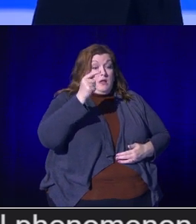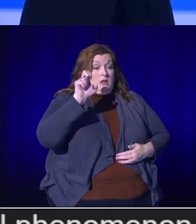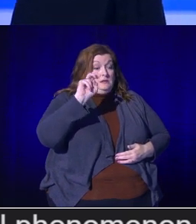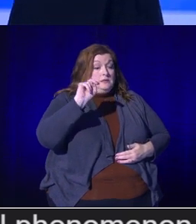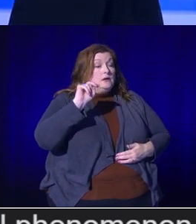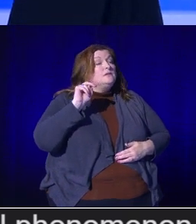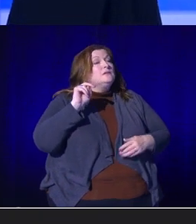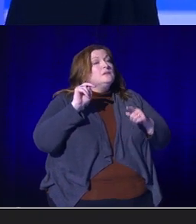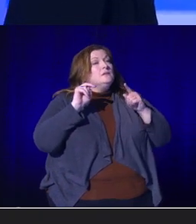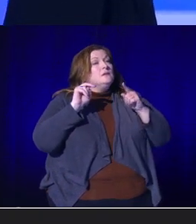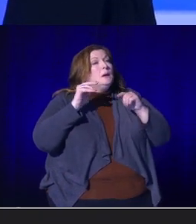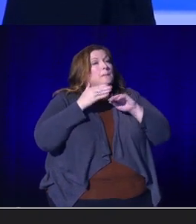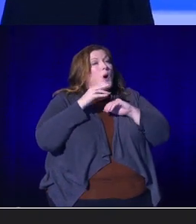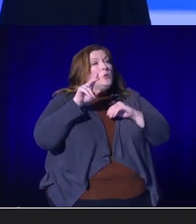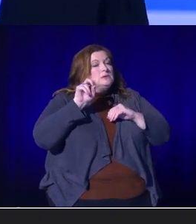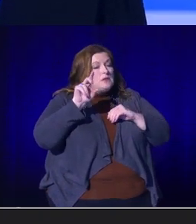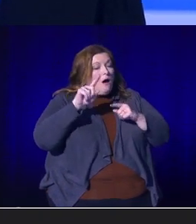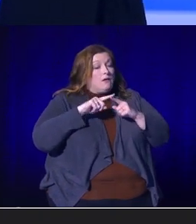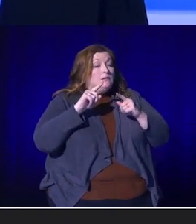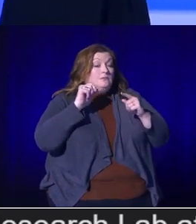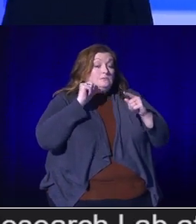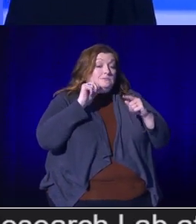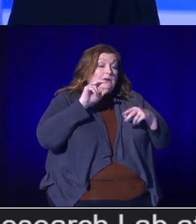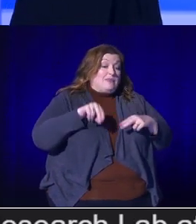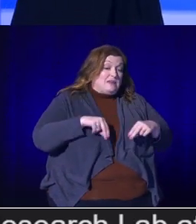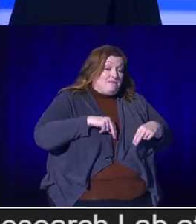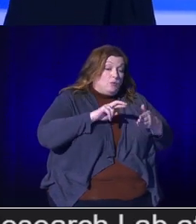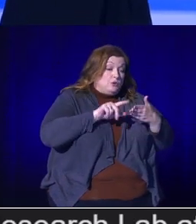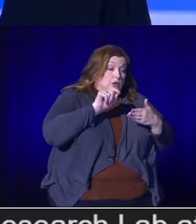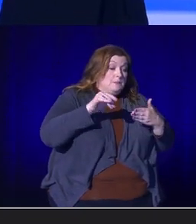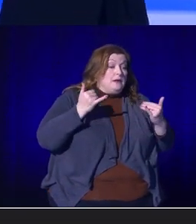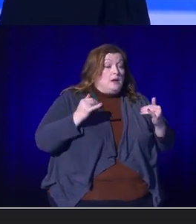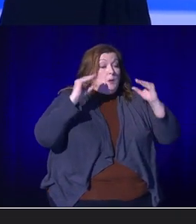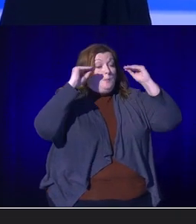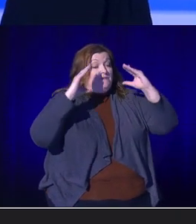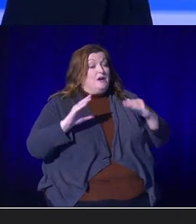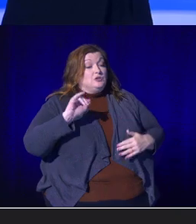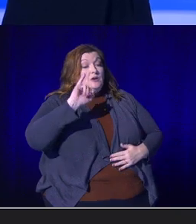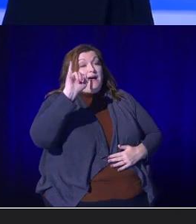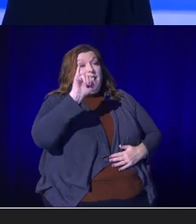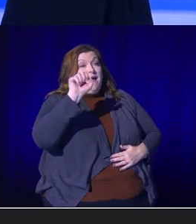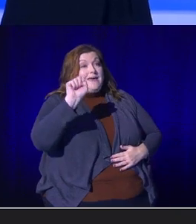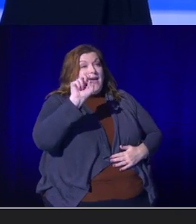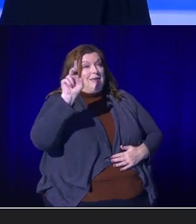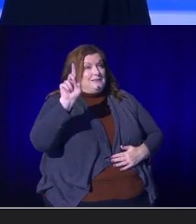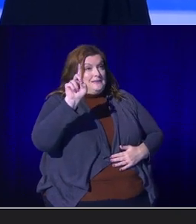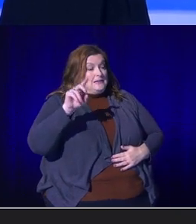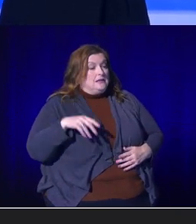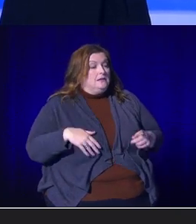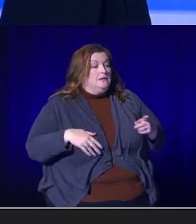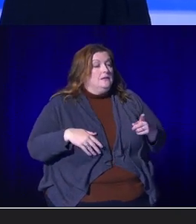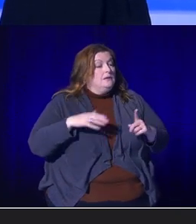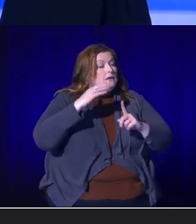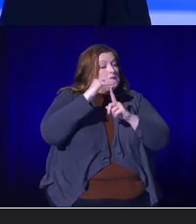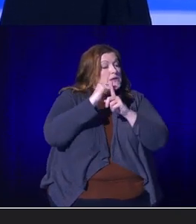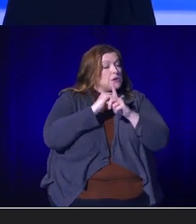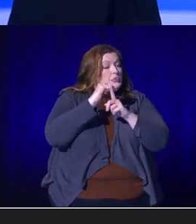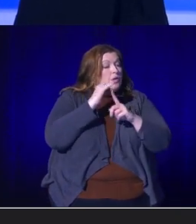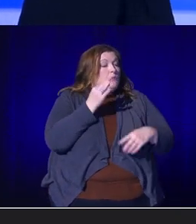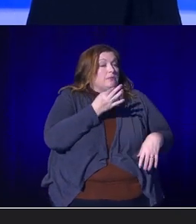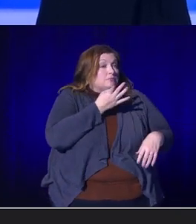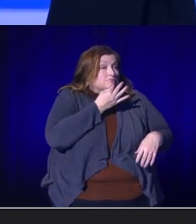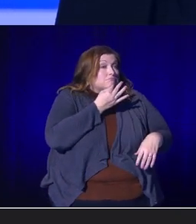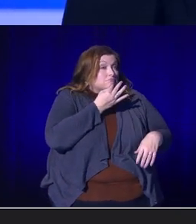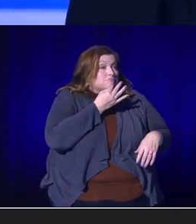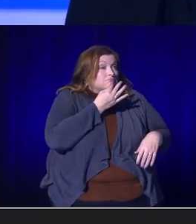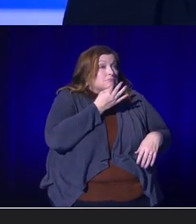the time. He's now a professor at Iowa State. He's a thermal expert. And so he helped us understand that if we were to move